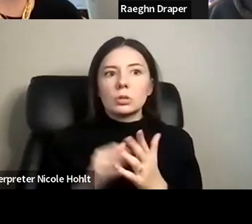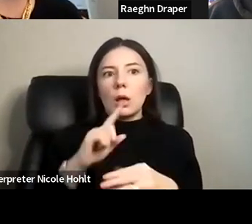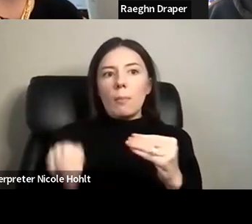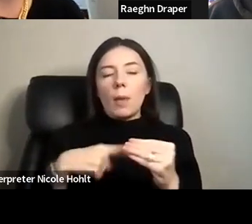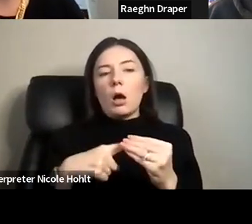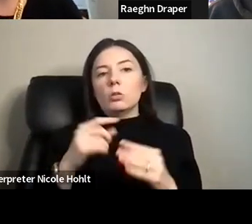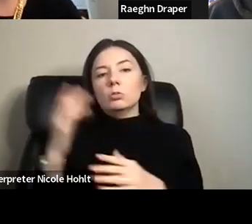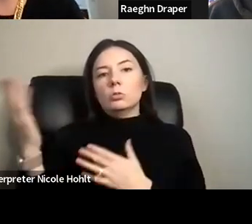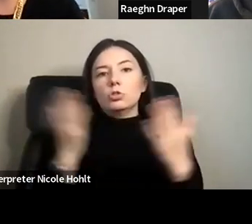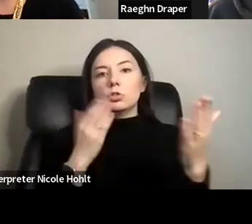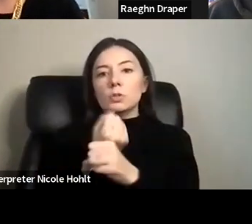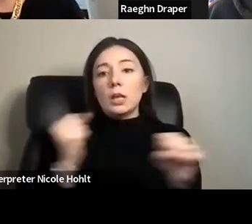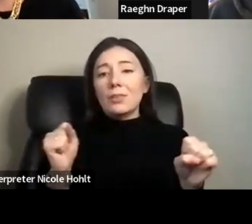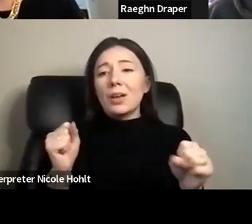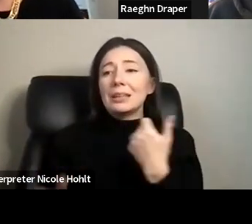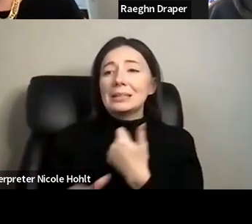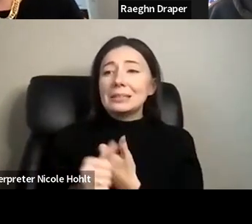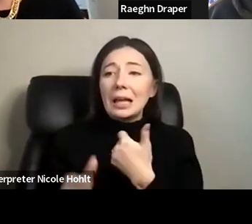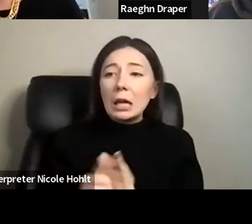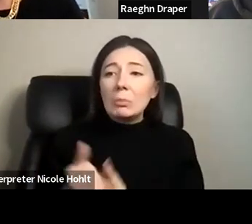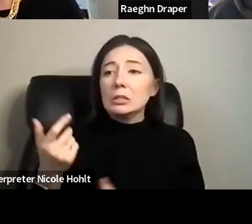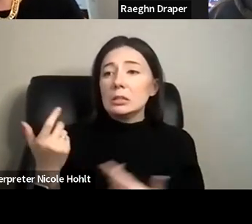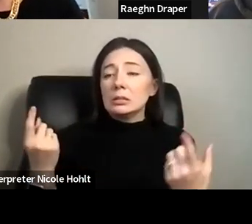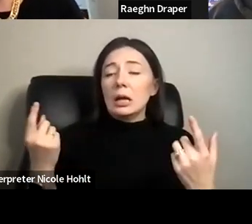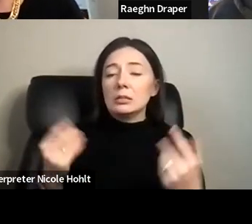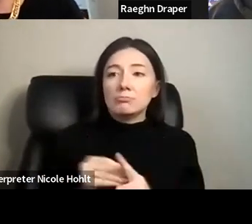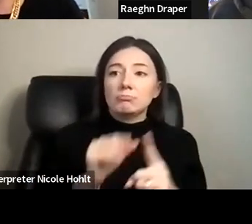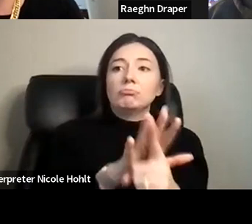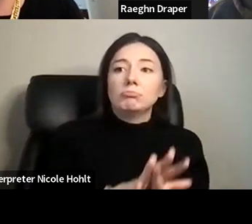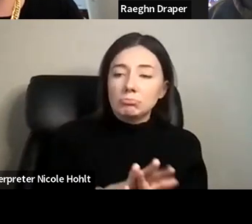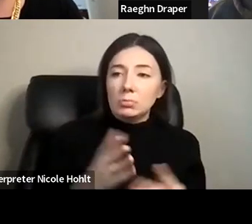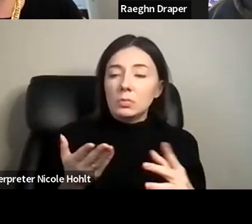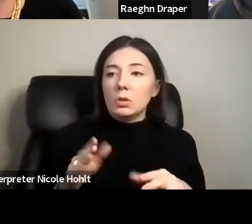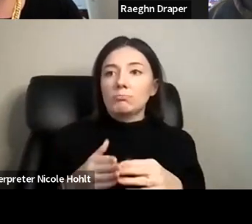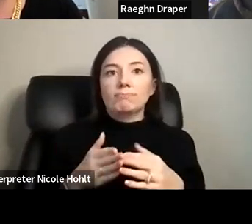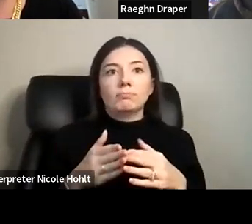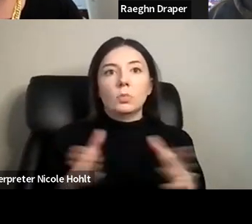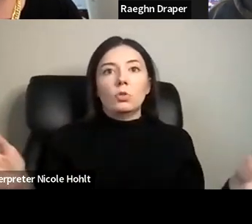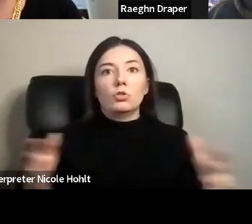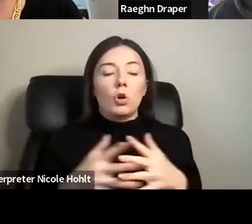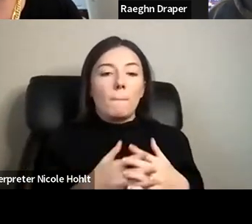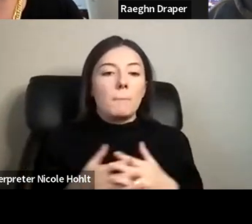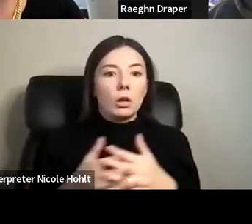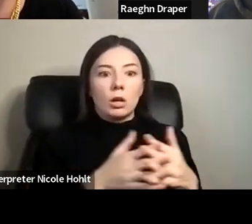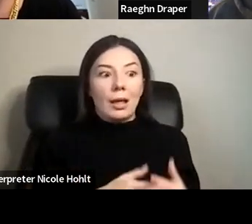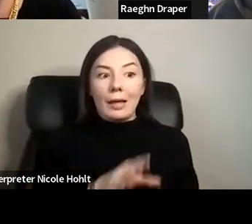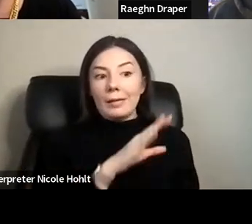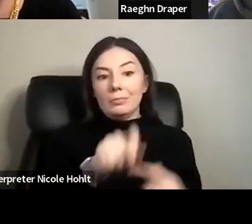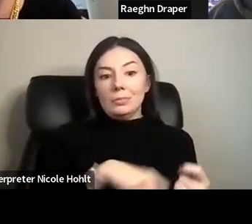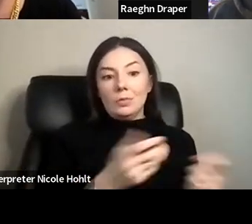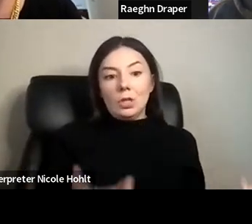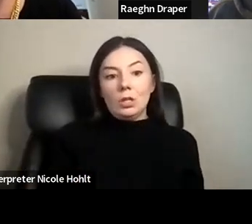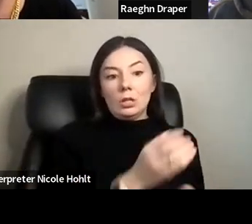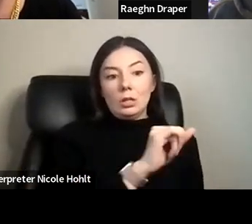done across America, definitely here in Chicago, and across Illinois, that the damage it has done